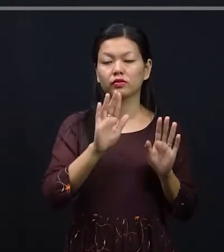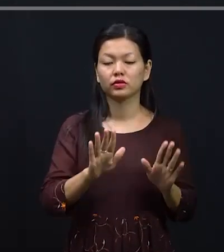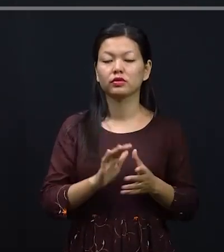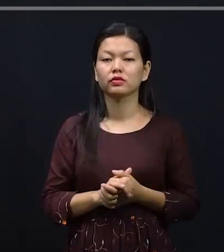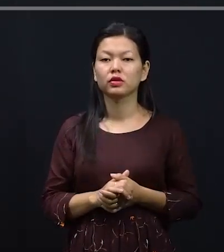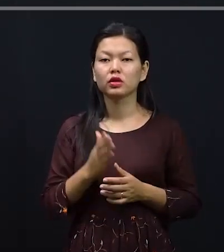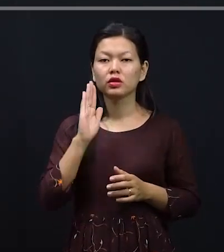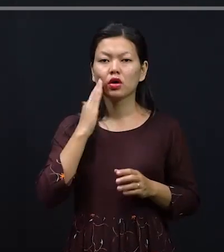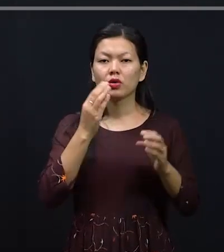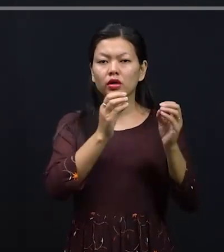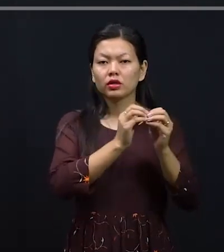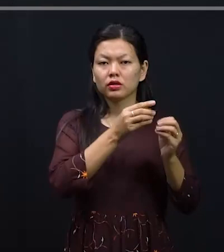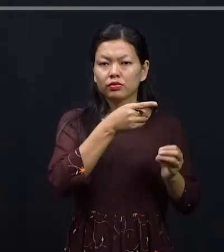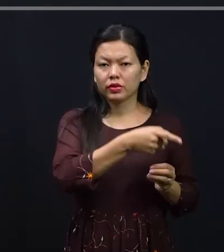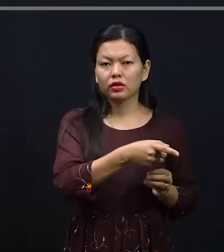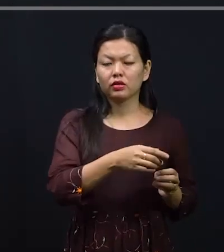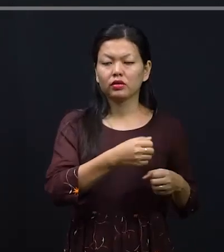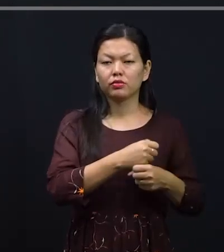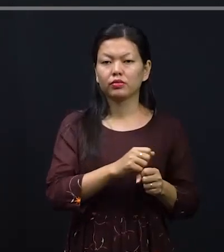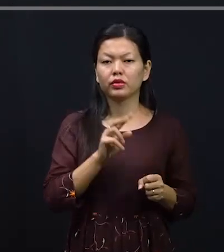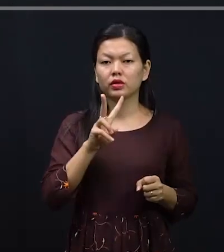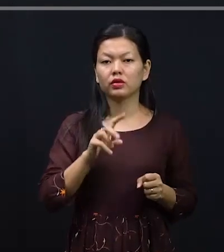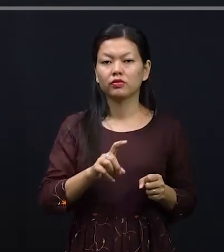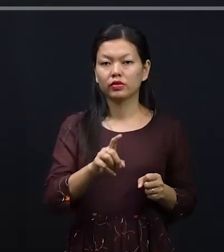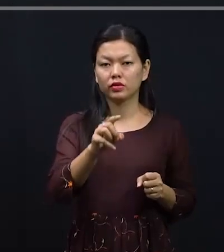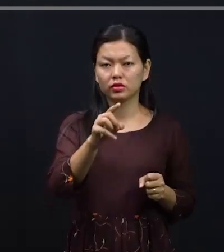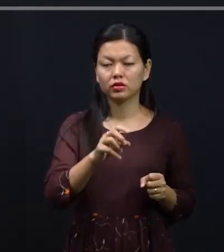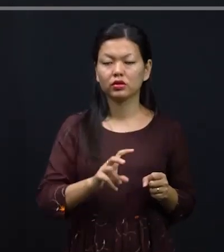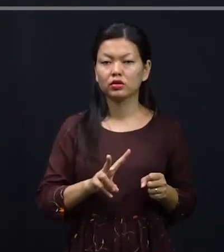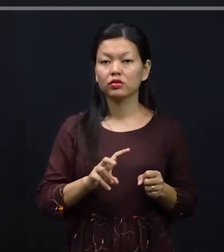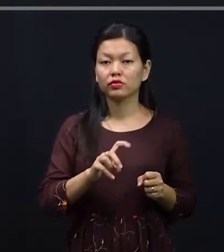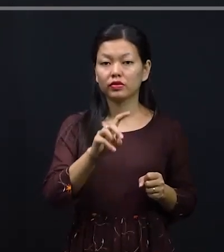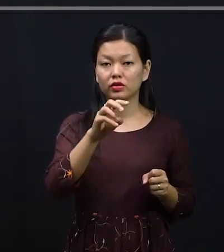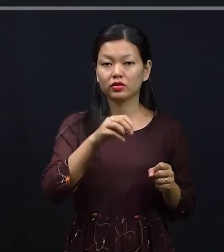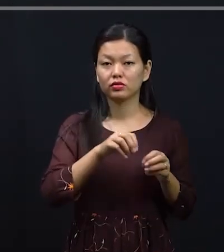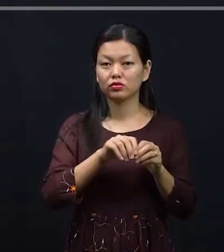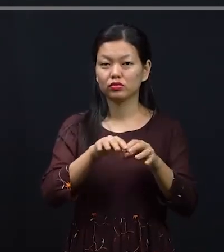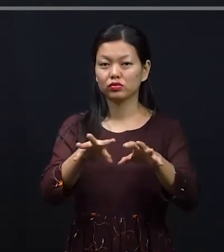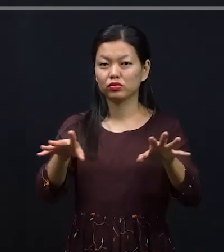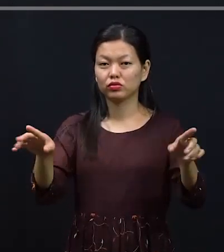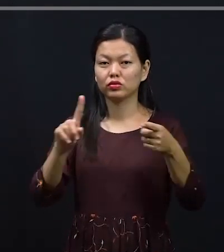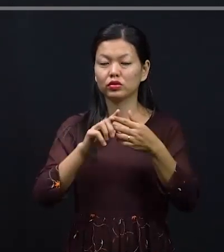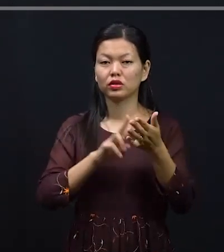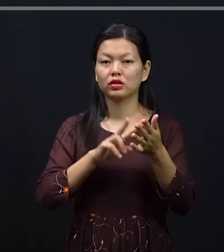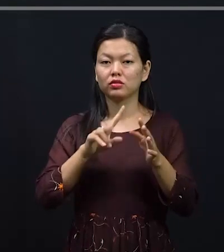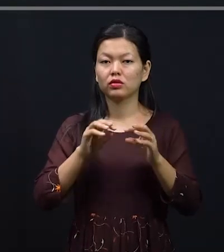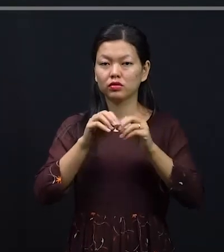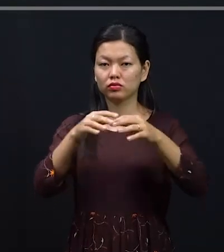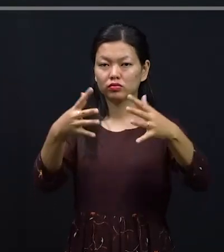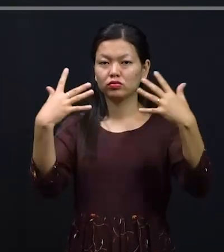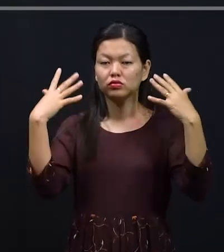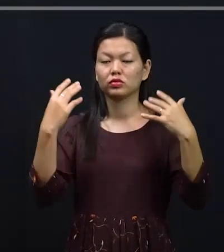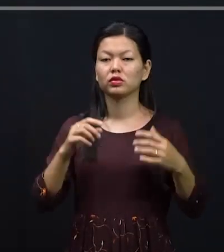viruses, the bacterial cell lyses, and the viruses are released into the environment. So this is how a